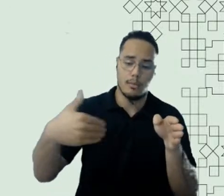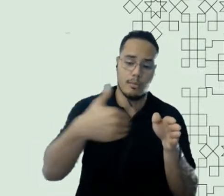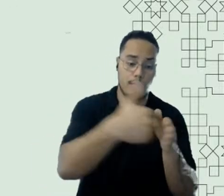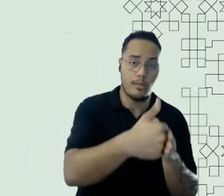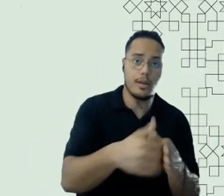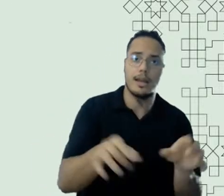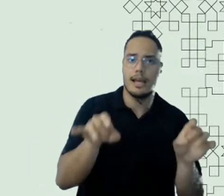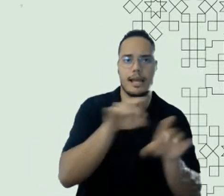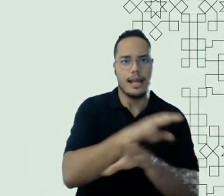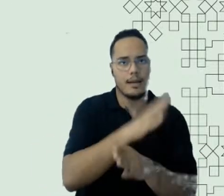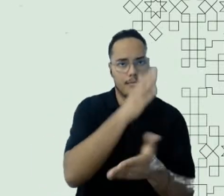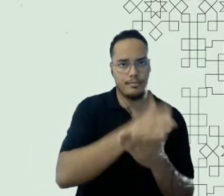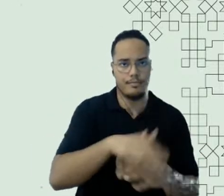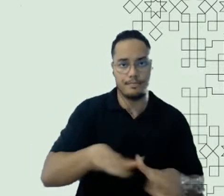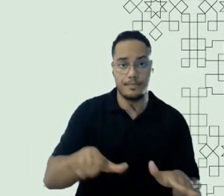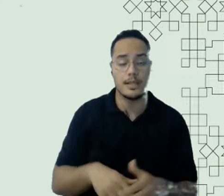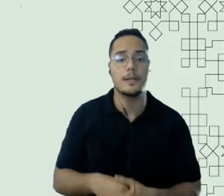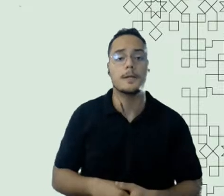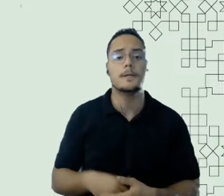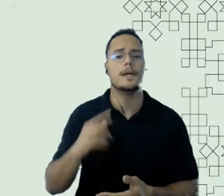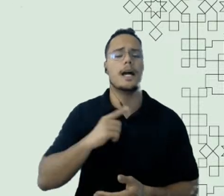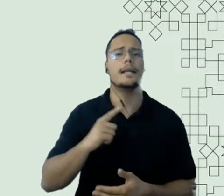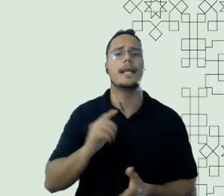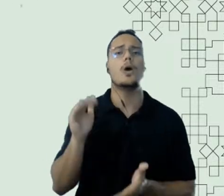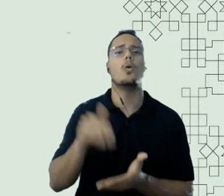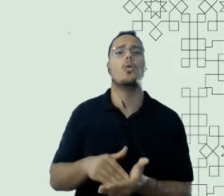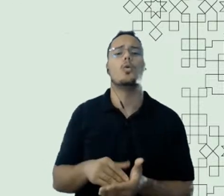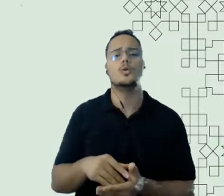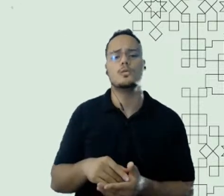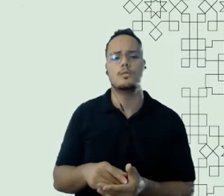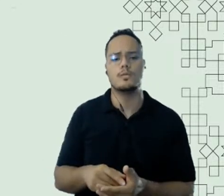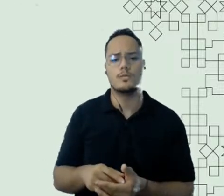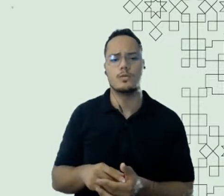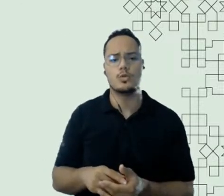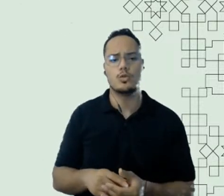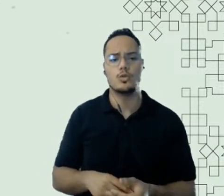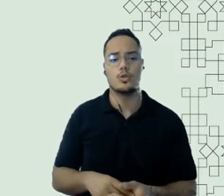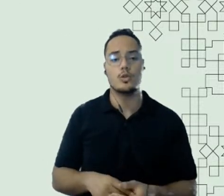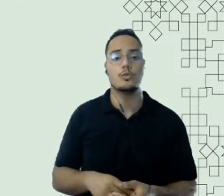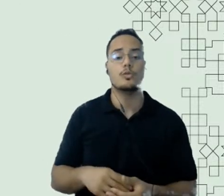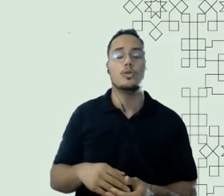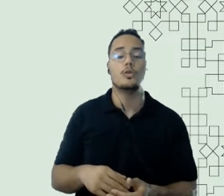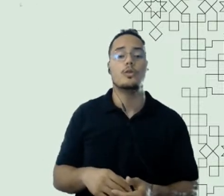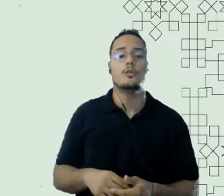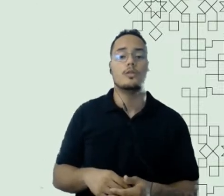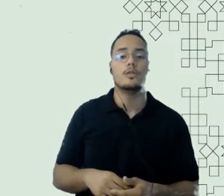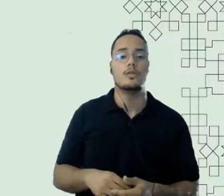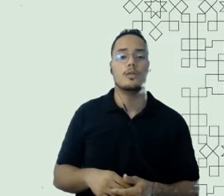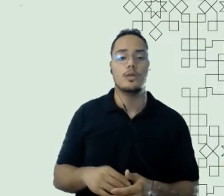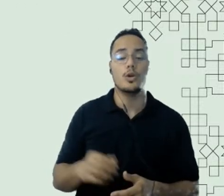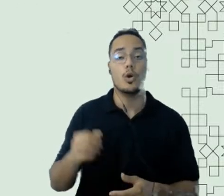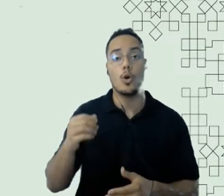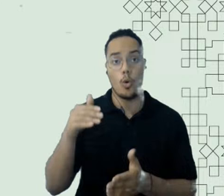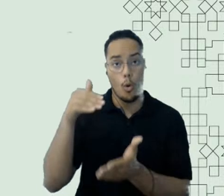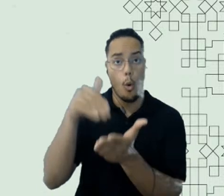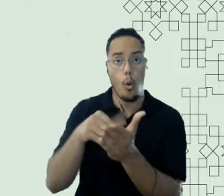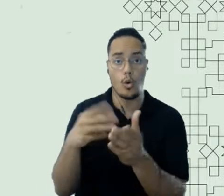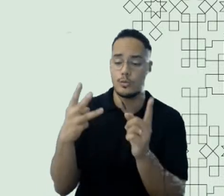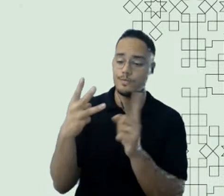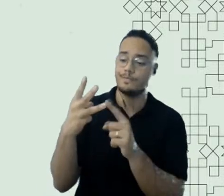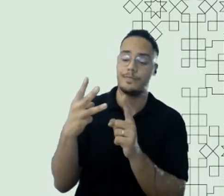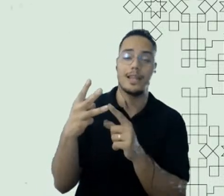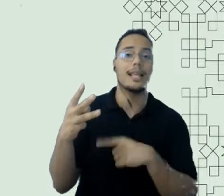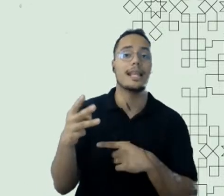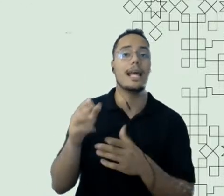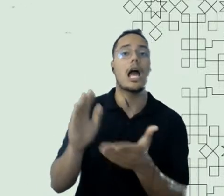really radical, I think, is a few articles dealing with remuneration and contractual protection of authors